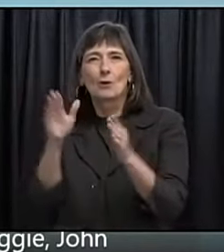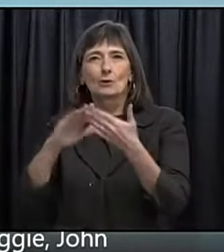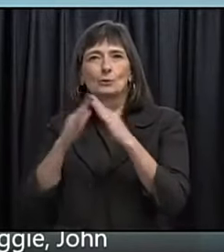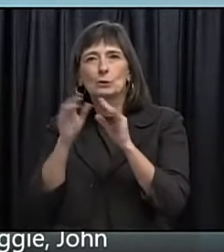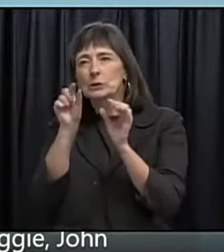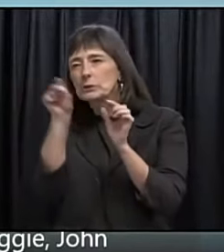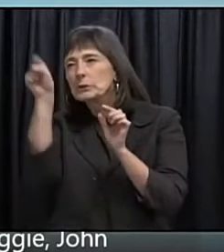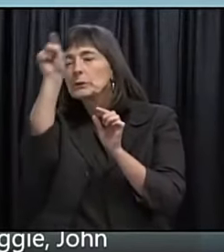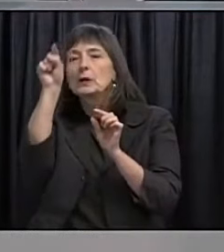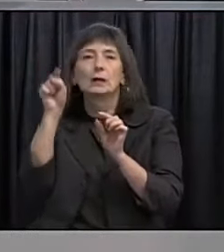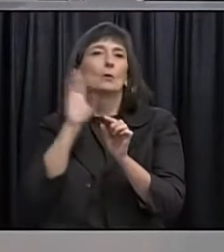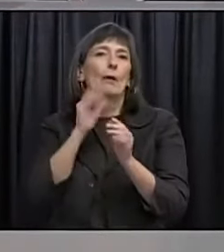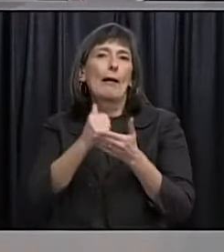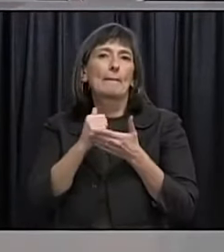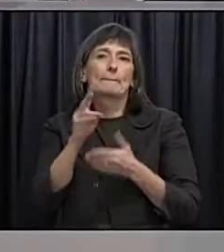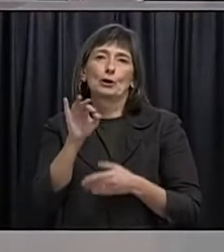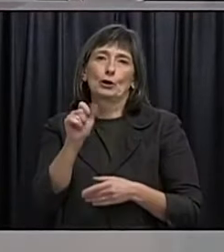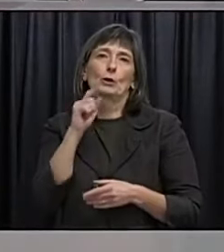Thank you.